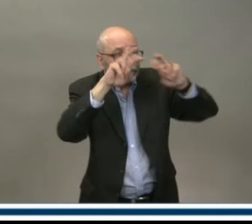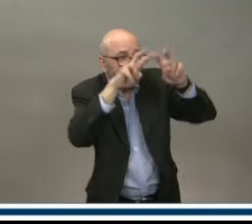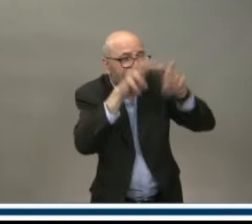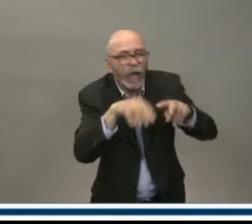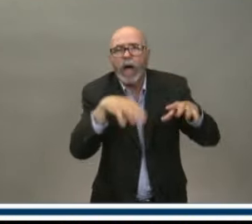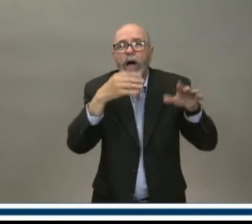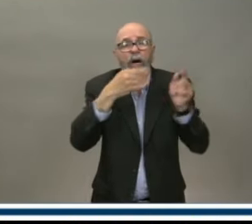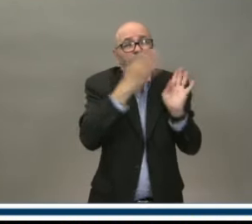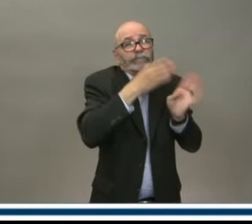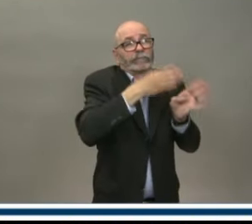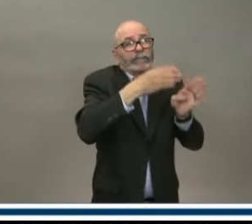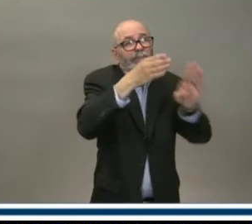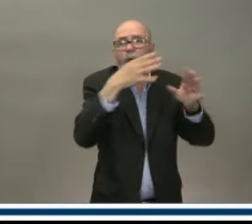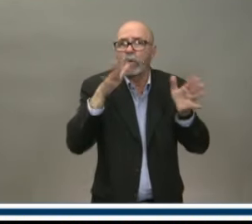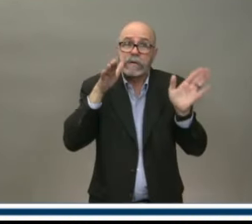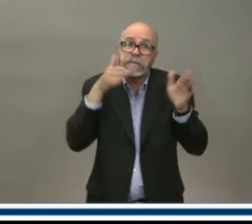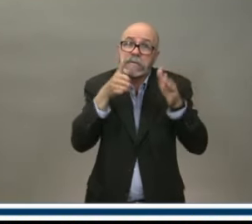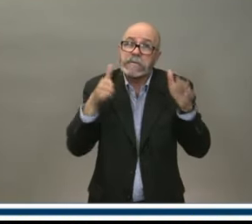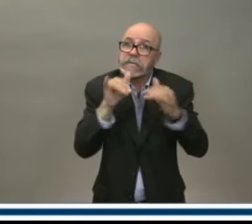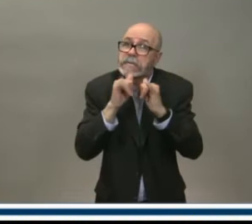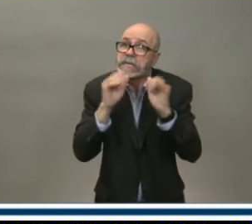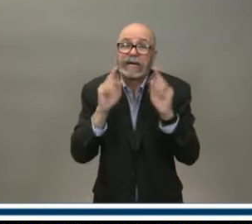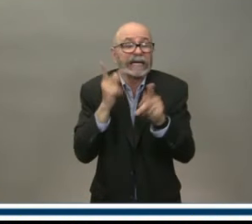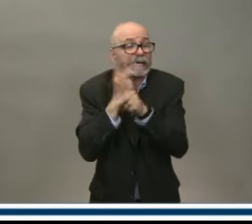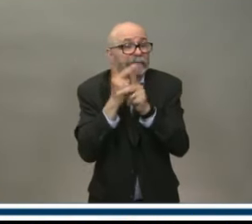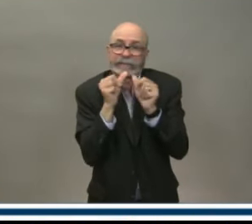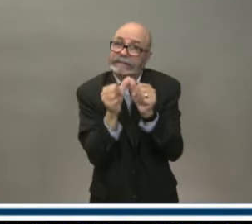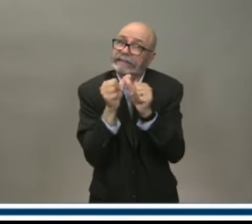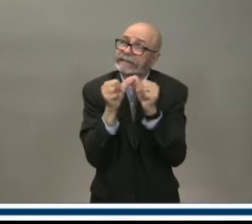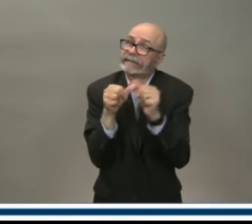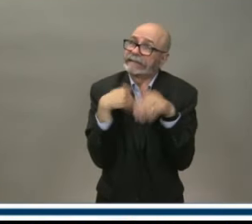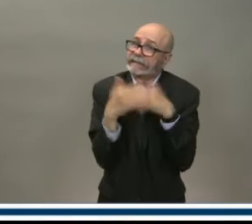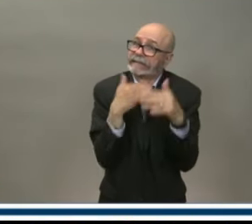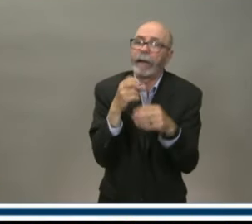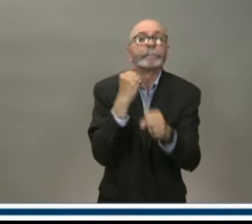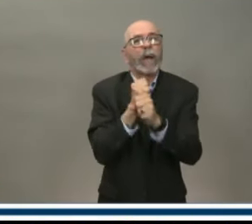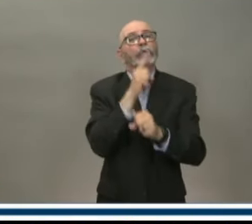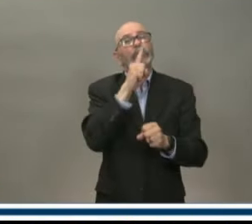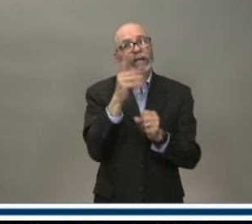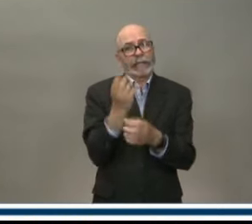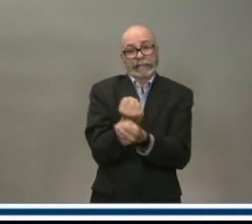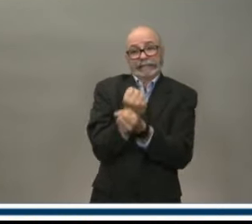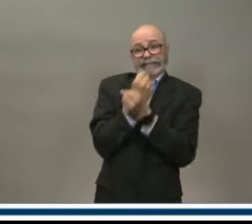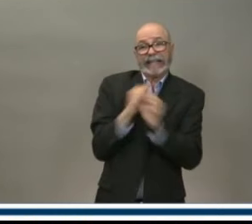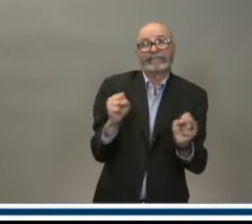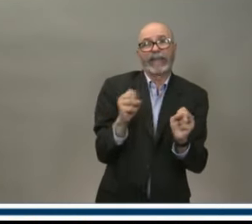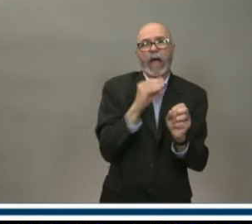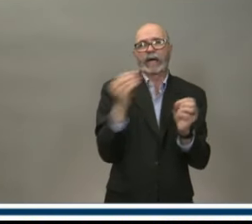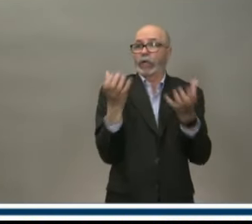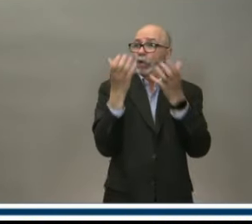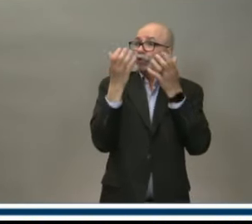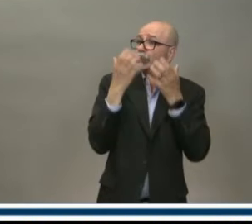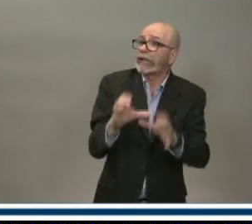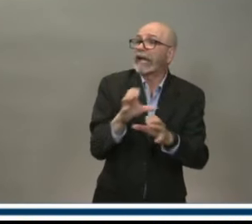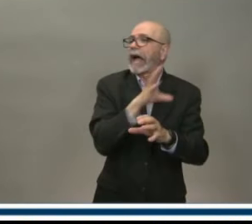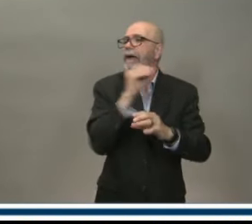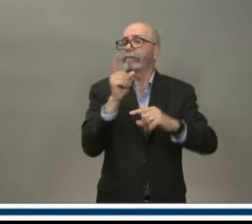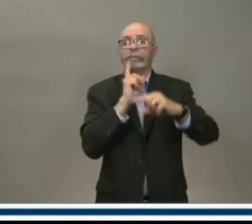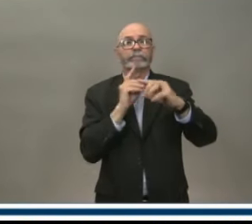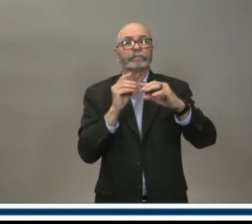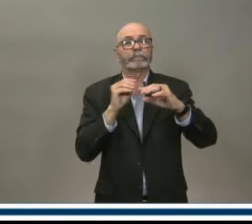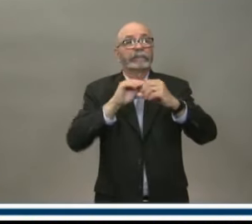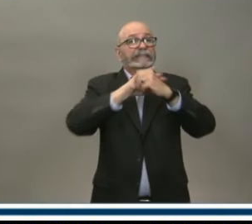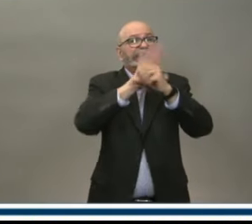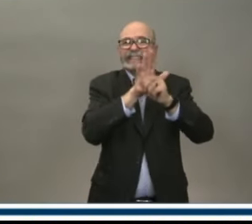that we need to keep that available to make sure that we have a good chance of following this virus, detecting who's